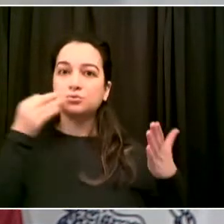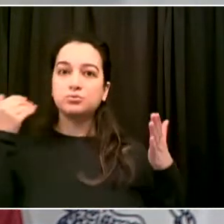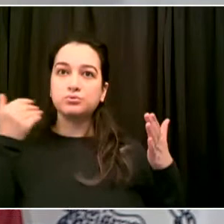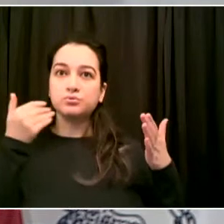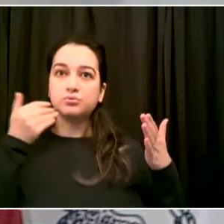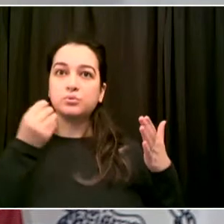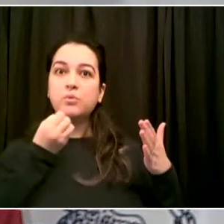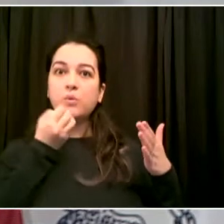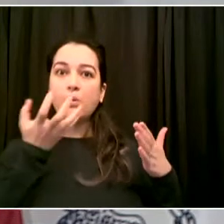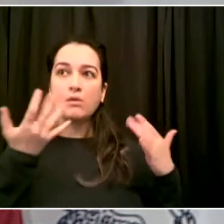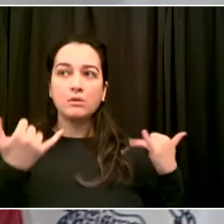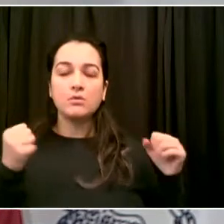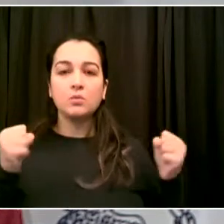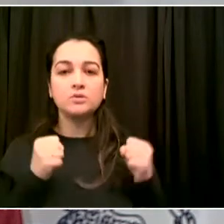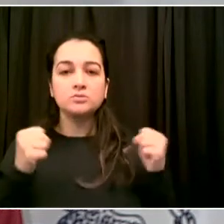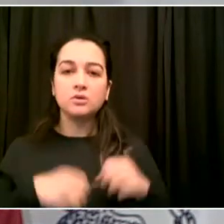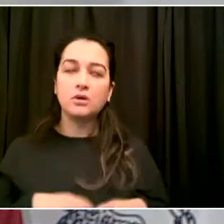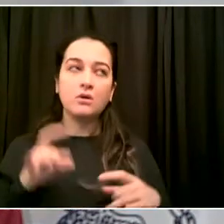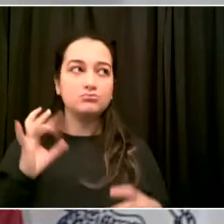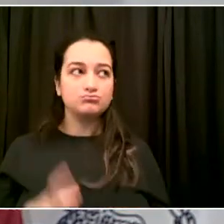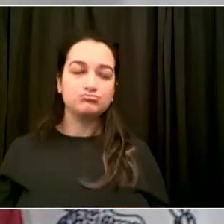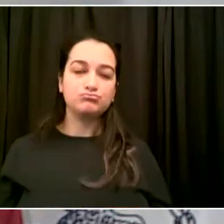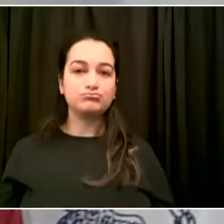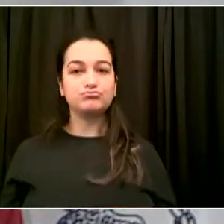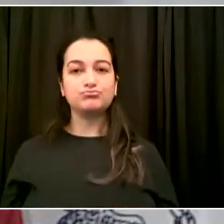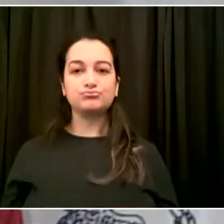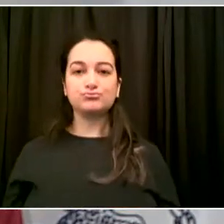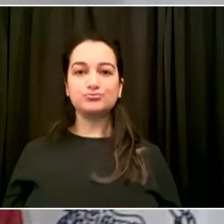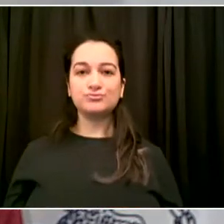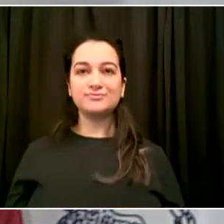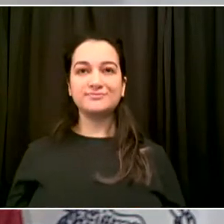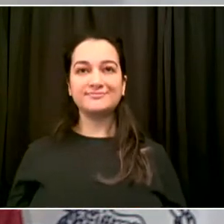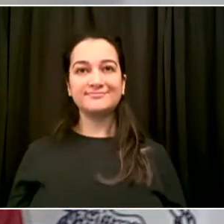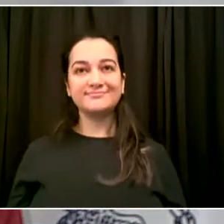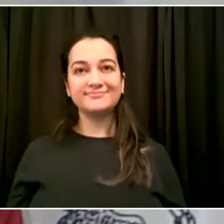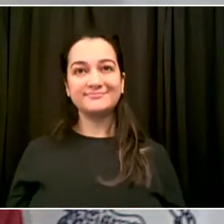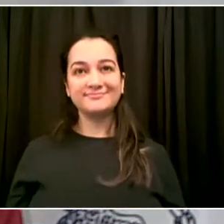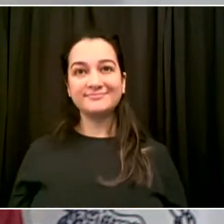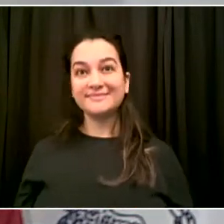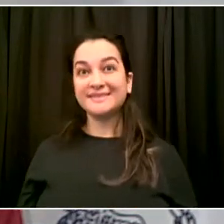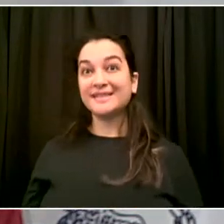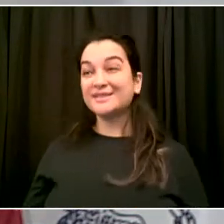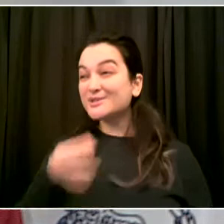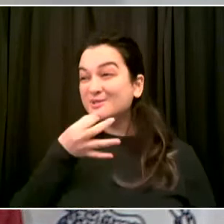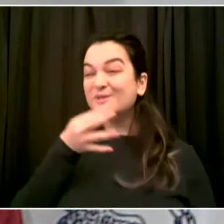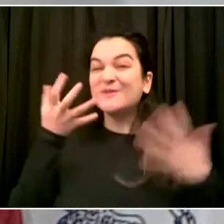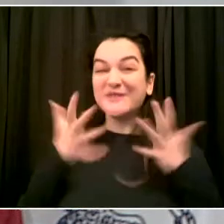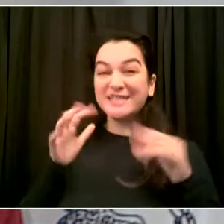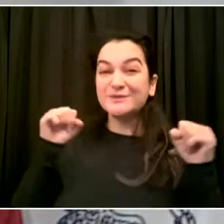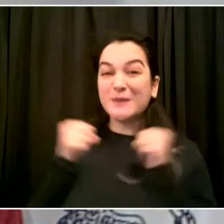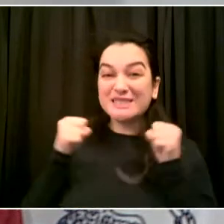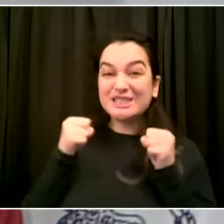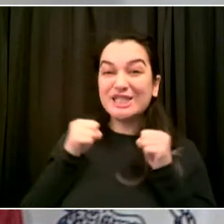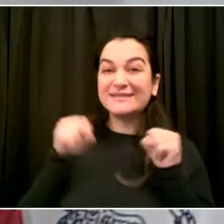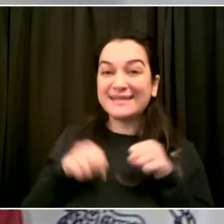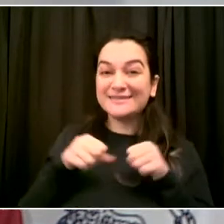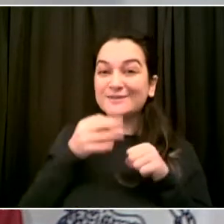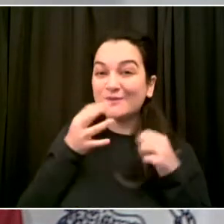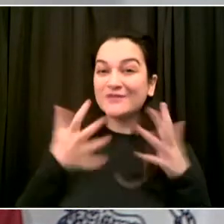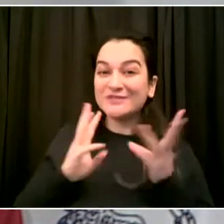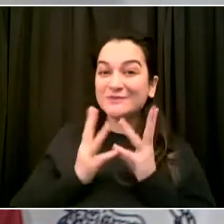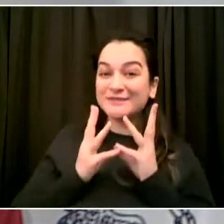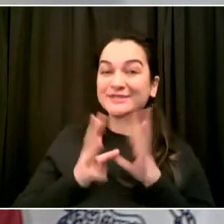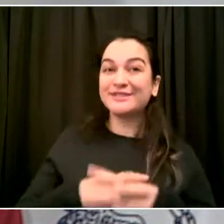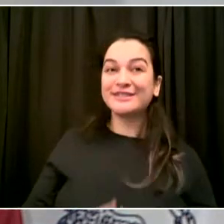soon. Yeah, but when is the question? Anyway, My first question has to do